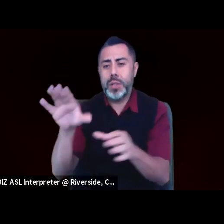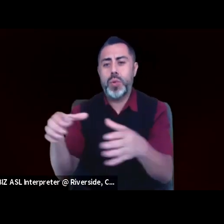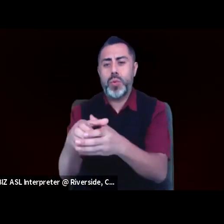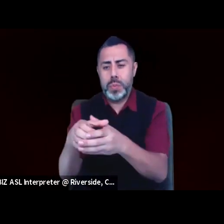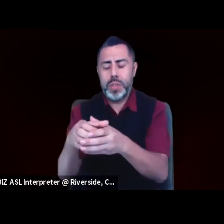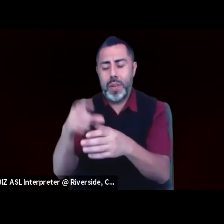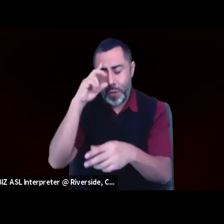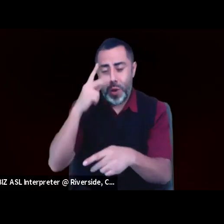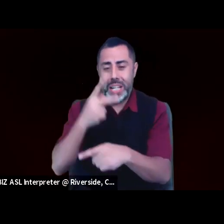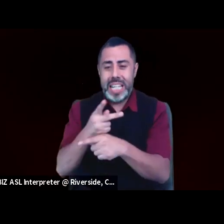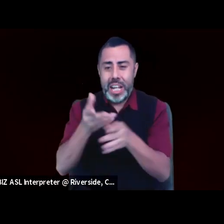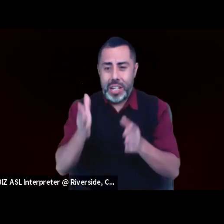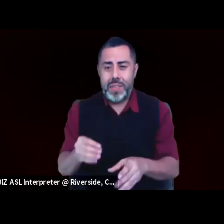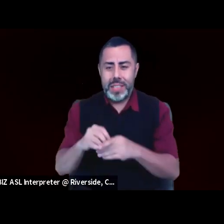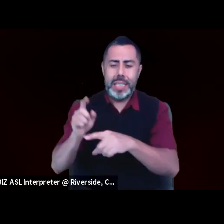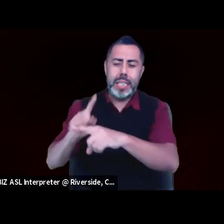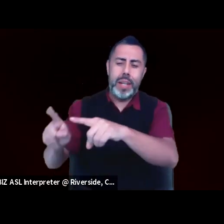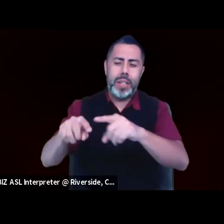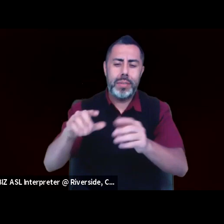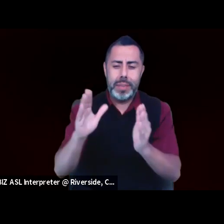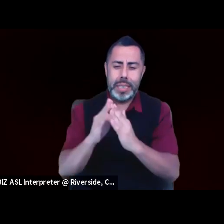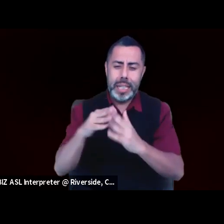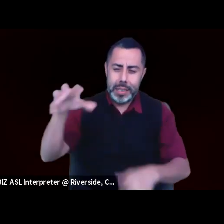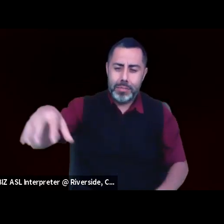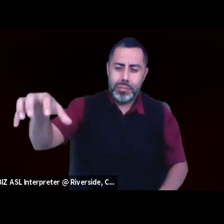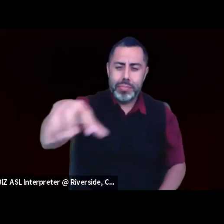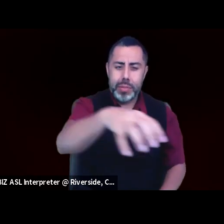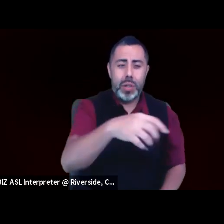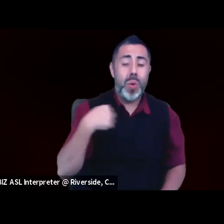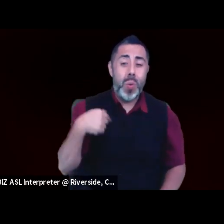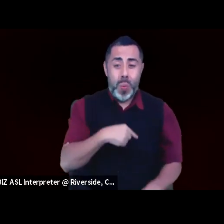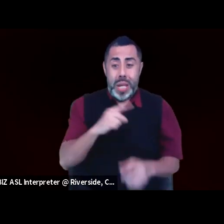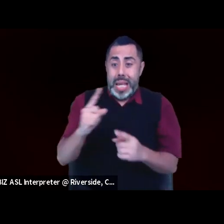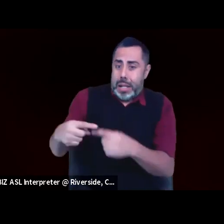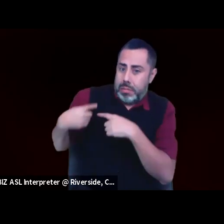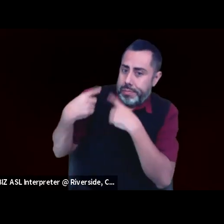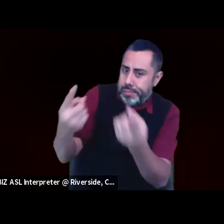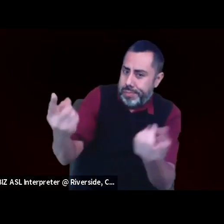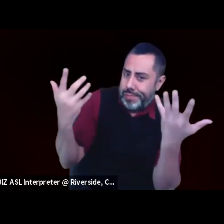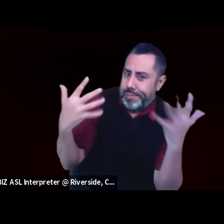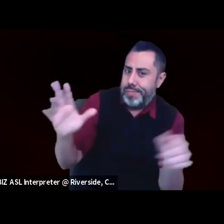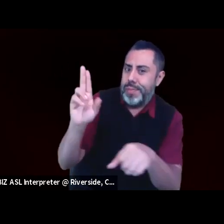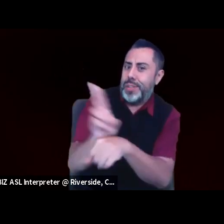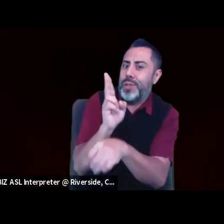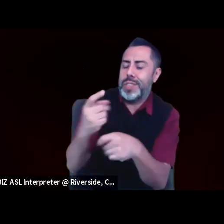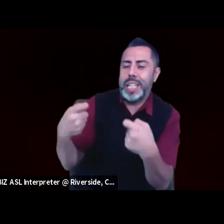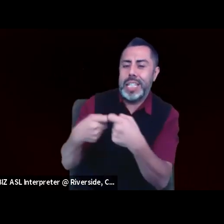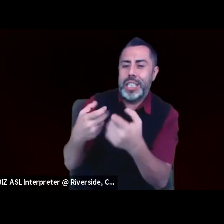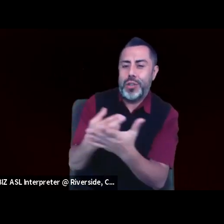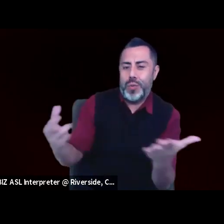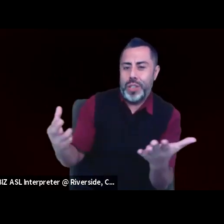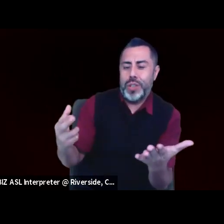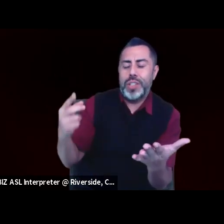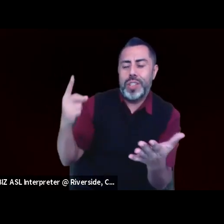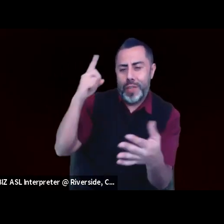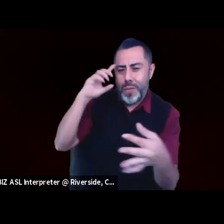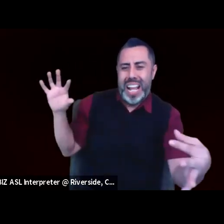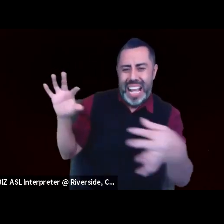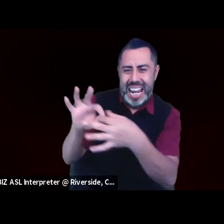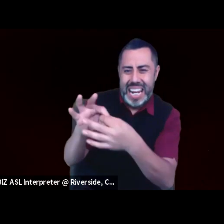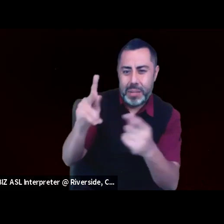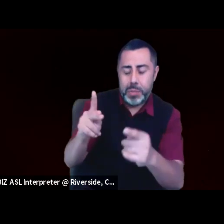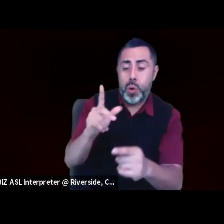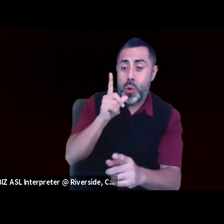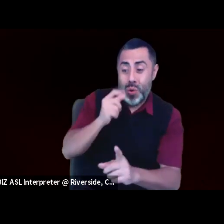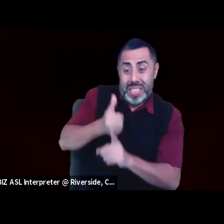So we've been using digital resources as ways to connect people who otherwise feel tethered to their physical space, because this